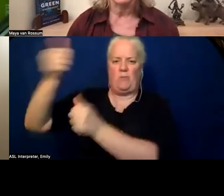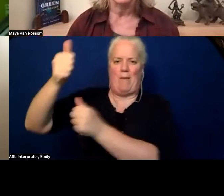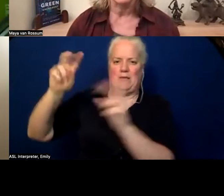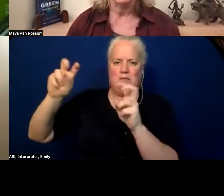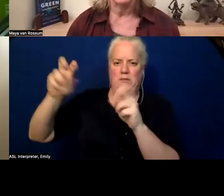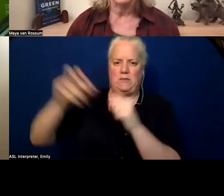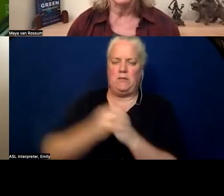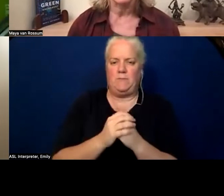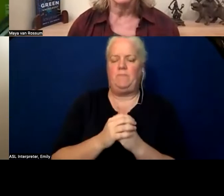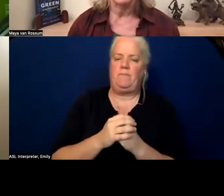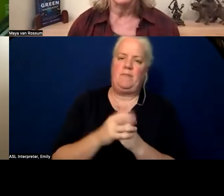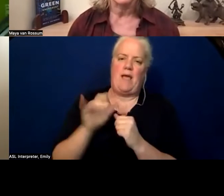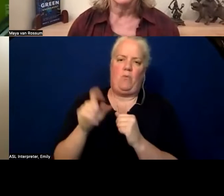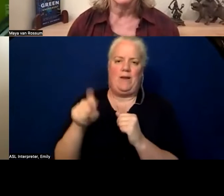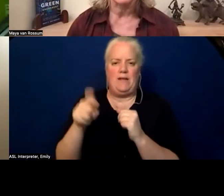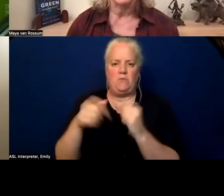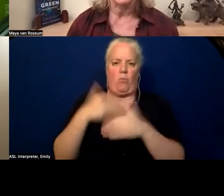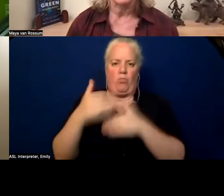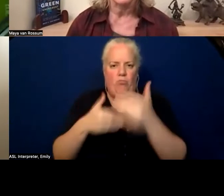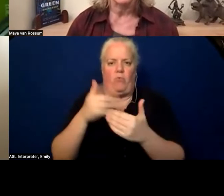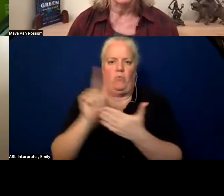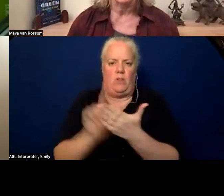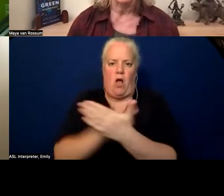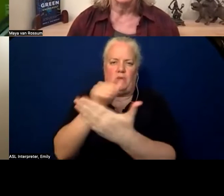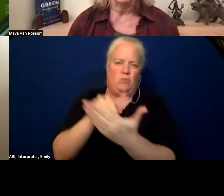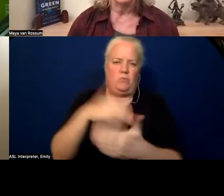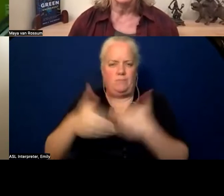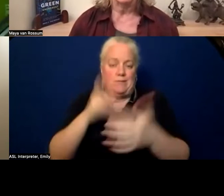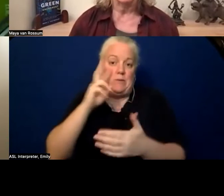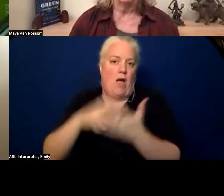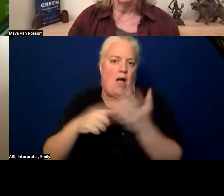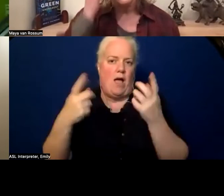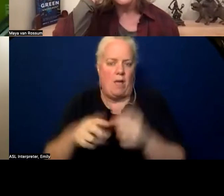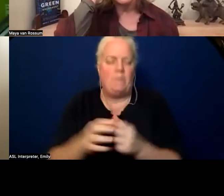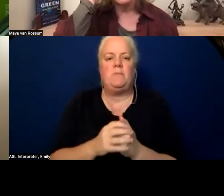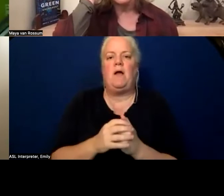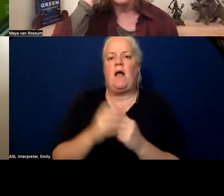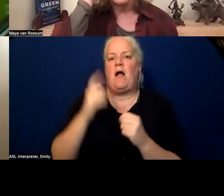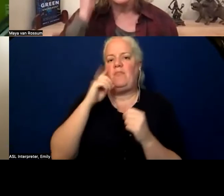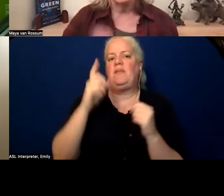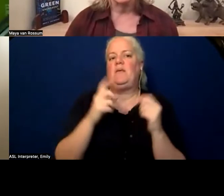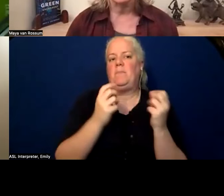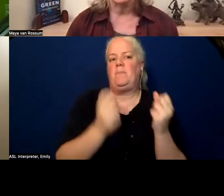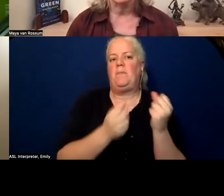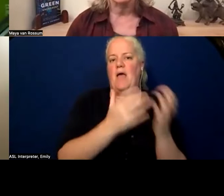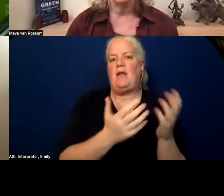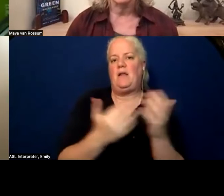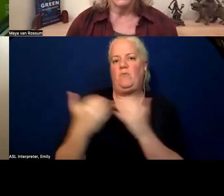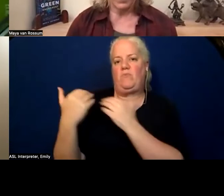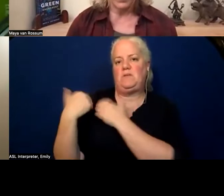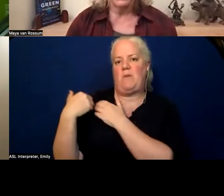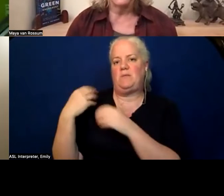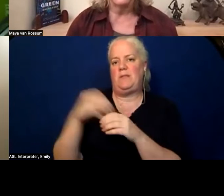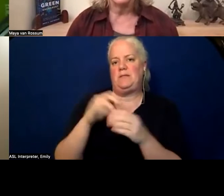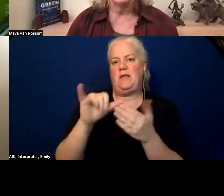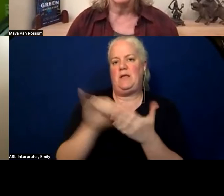litigated. However, a lot of EPA's duties in New York, particularly in the clean water space, are delegated to